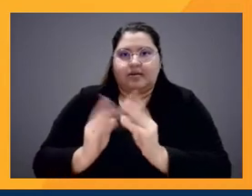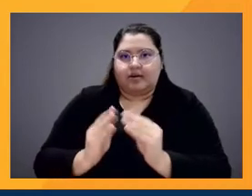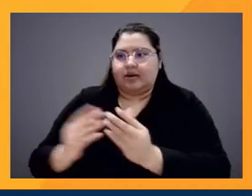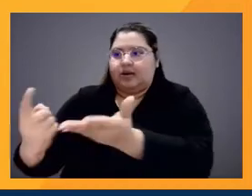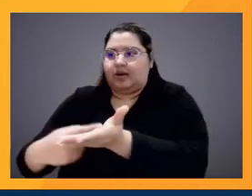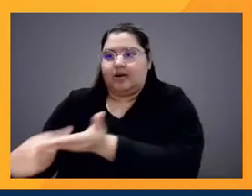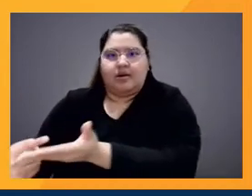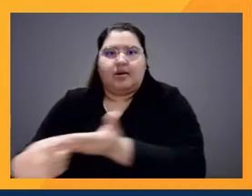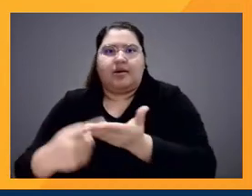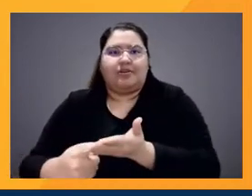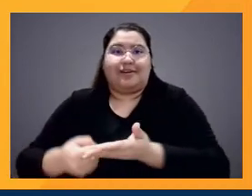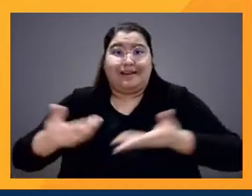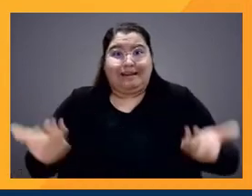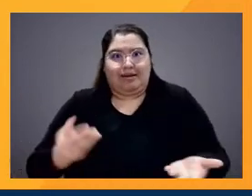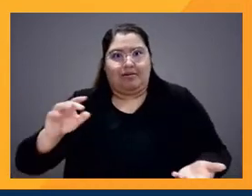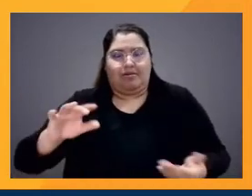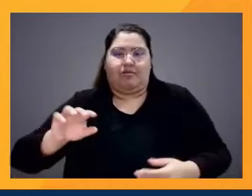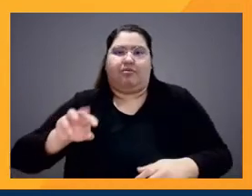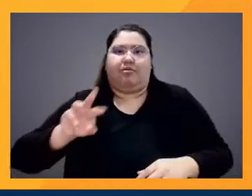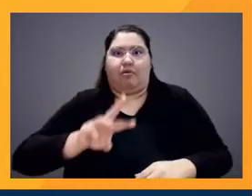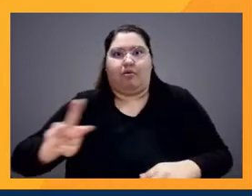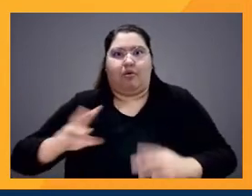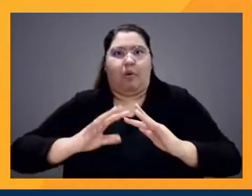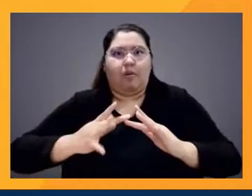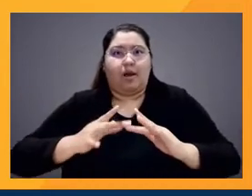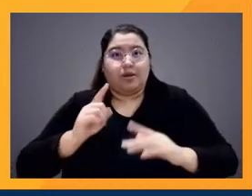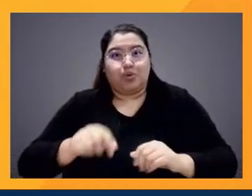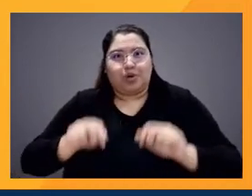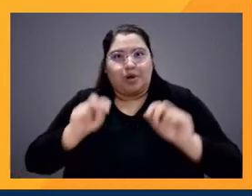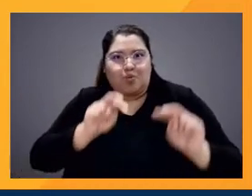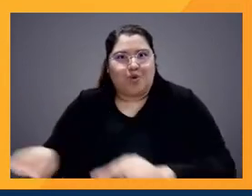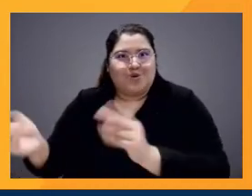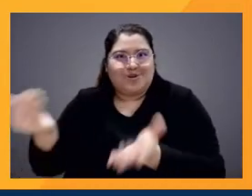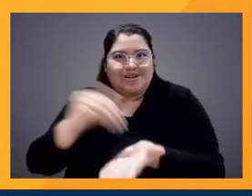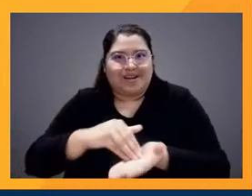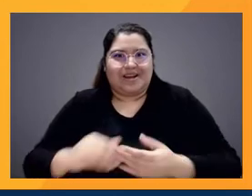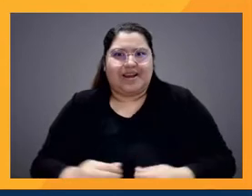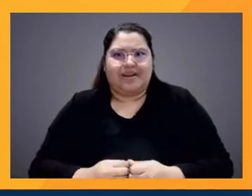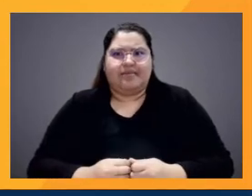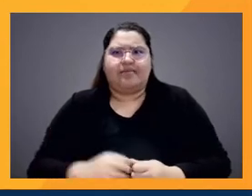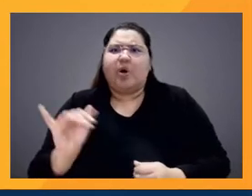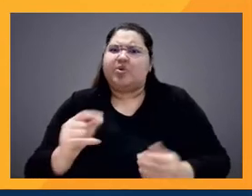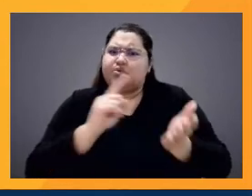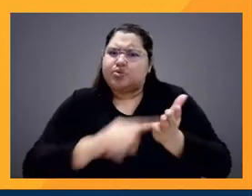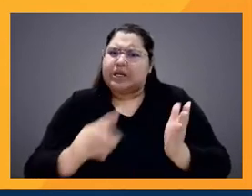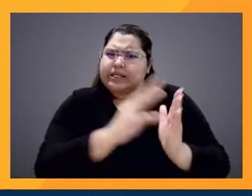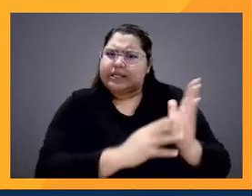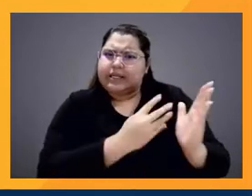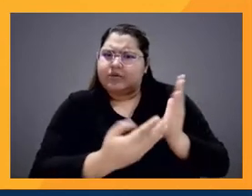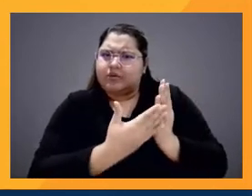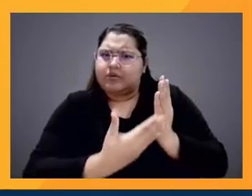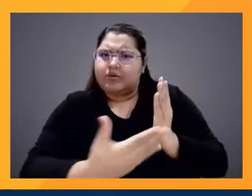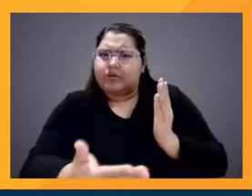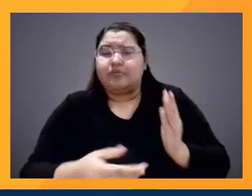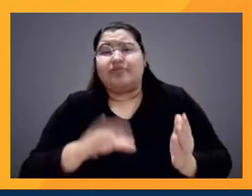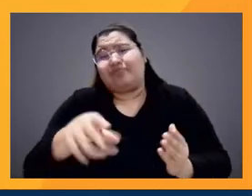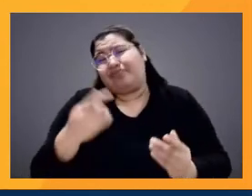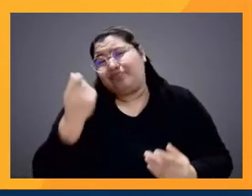be sure to check the agenda for any updates to the schedule. As you can imagine, in this virtual world, we occasionally need to shift things